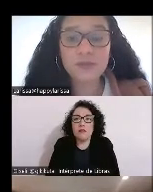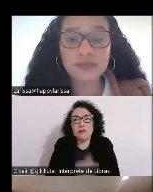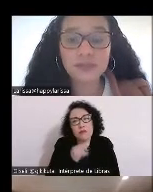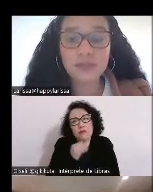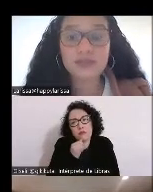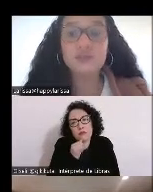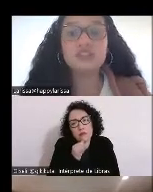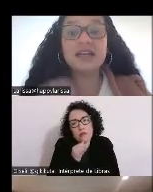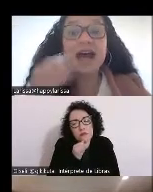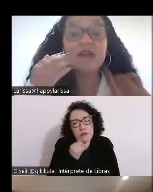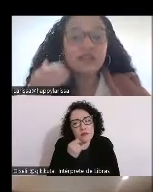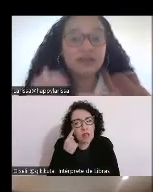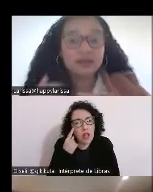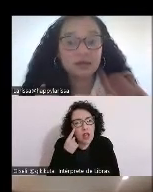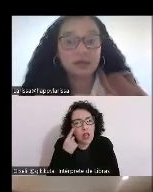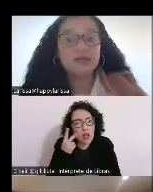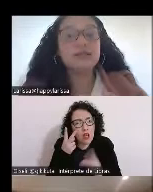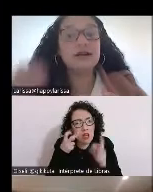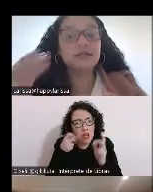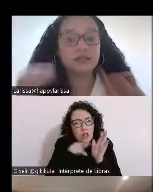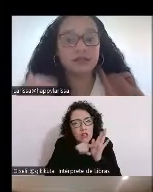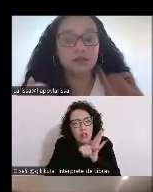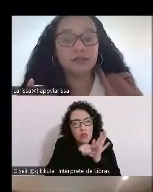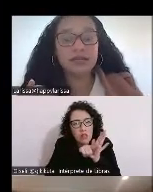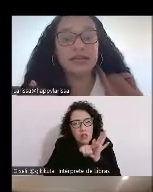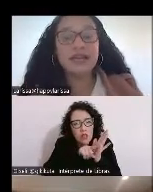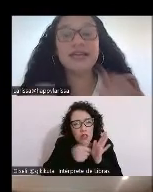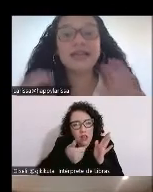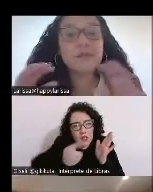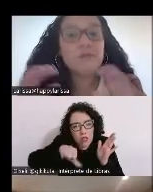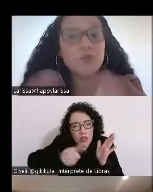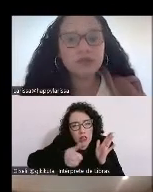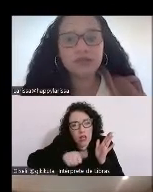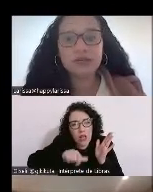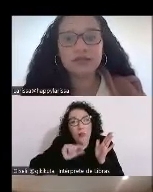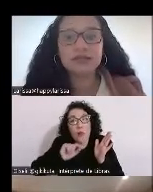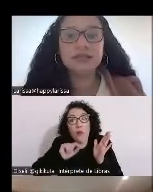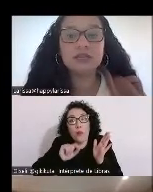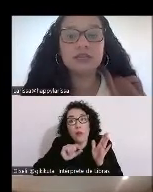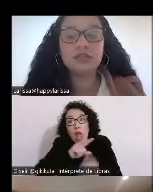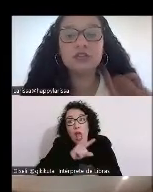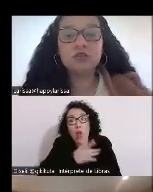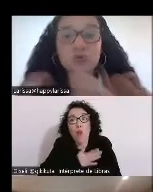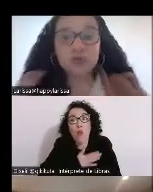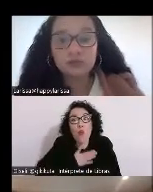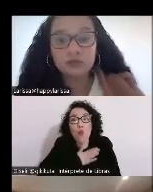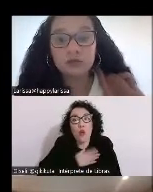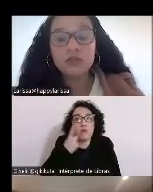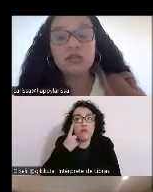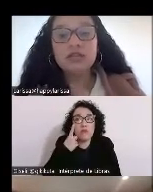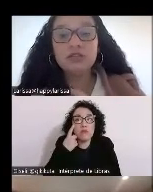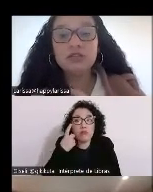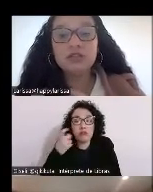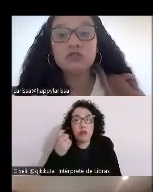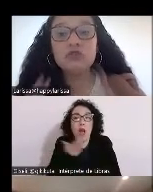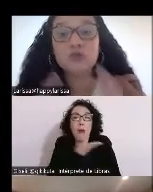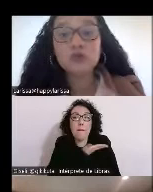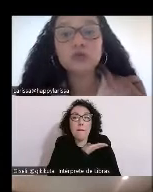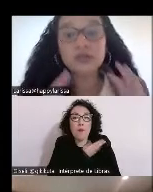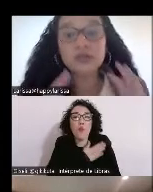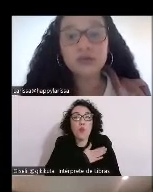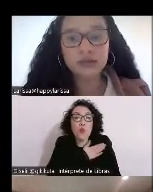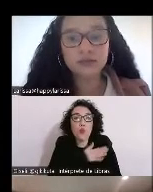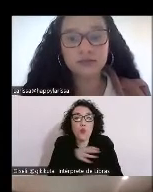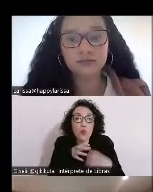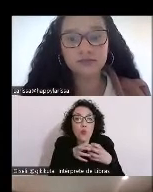puderam perceber através da avaliação inicial dessa aluna é que ela era muito interessada em atividades com os amigos e atividades com jogos